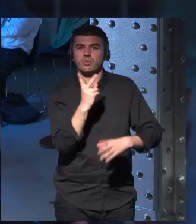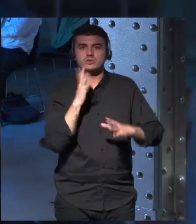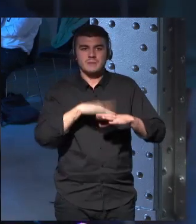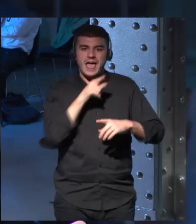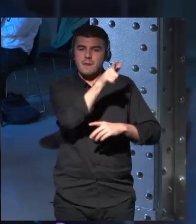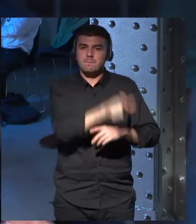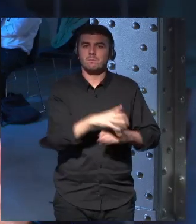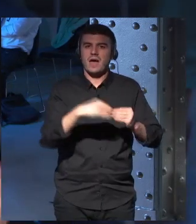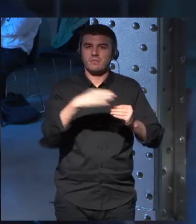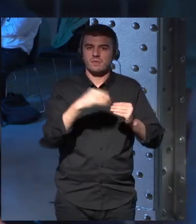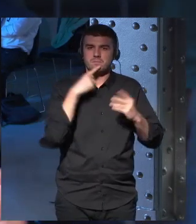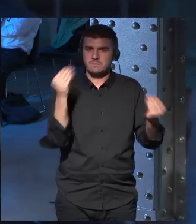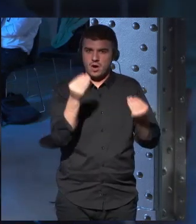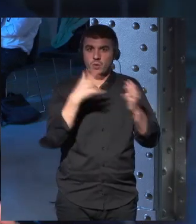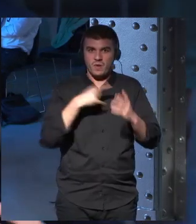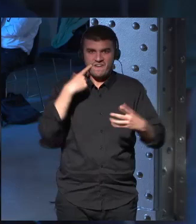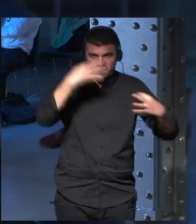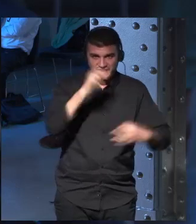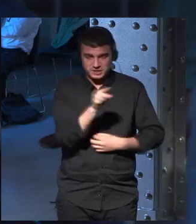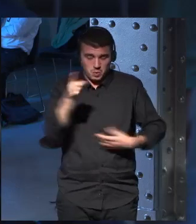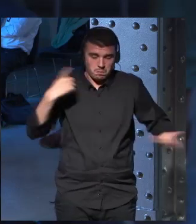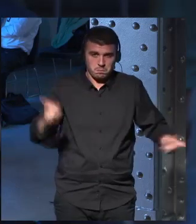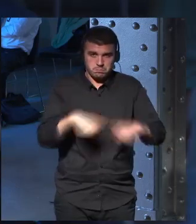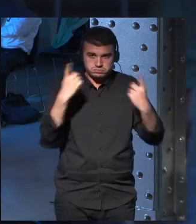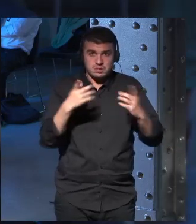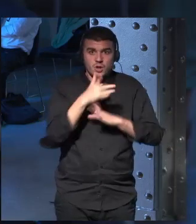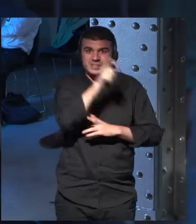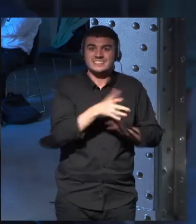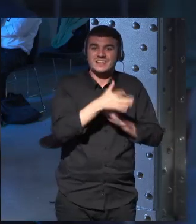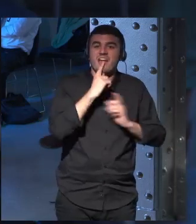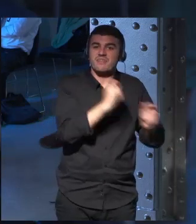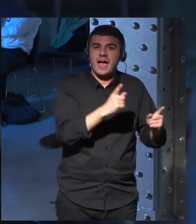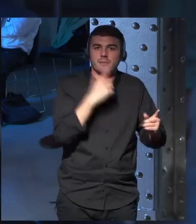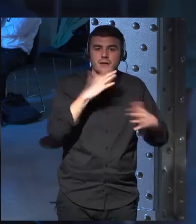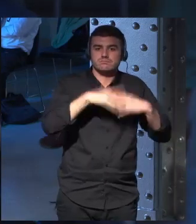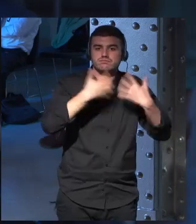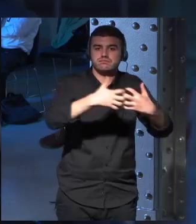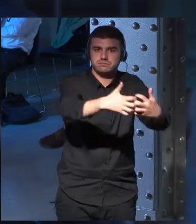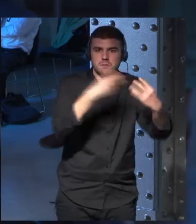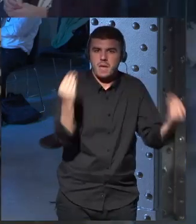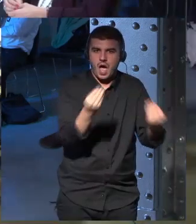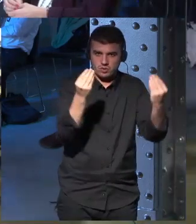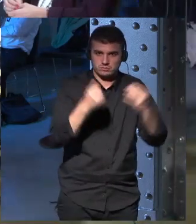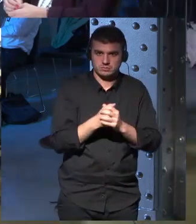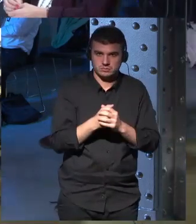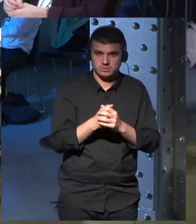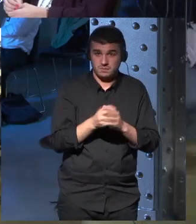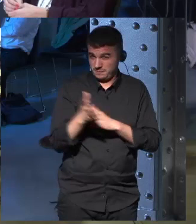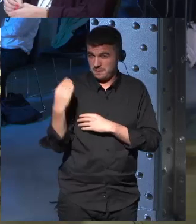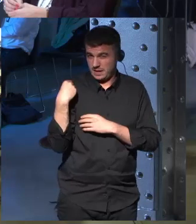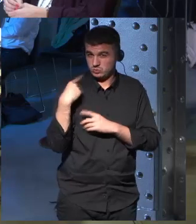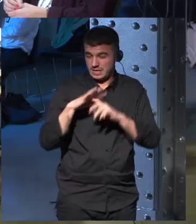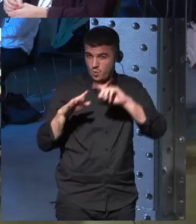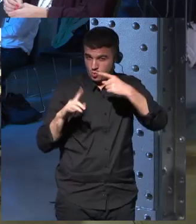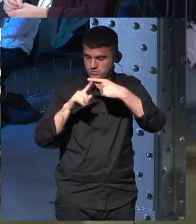or may not be true, but that will help the patient to function? That was question one.